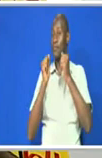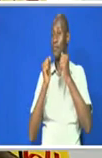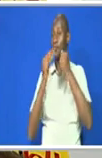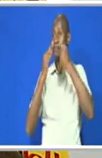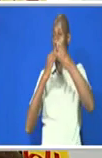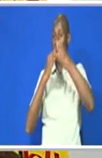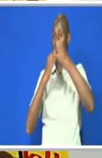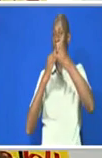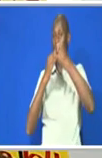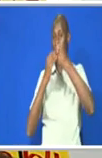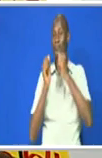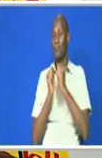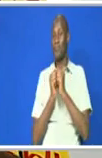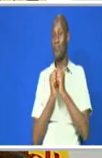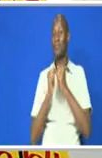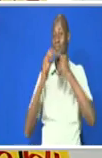18,